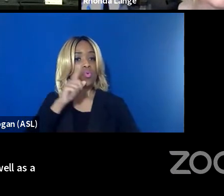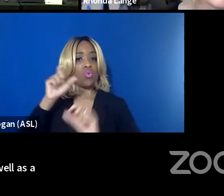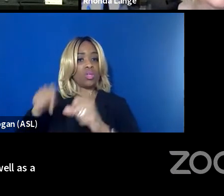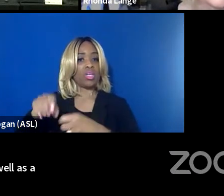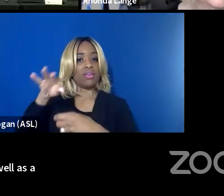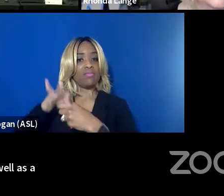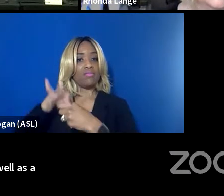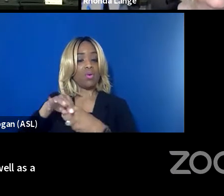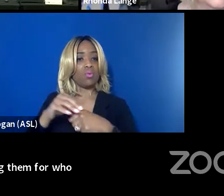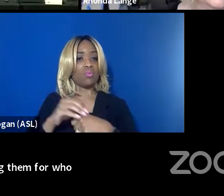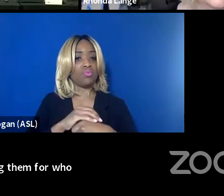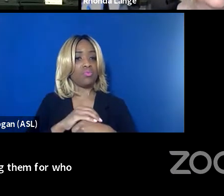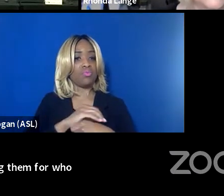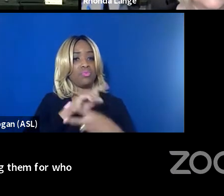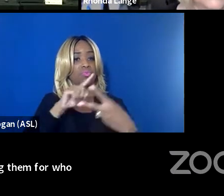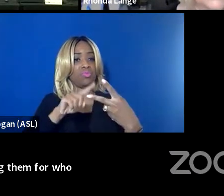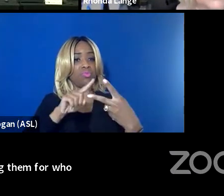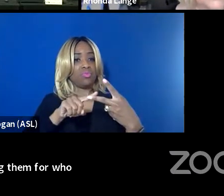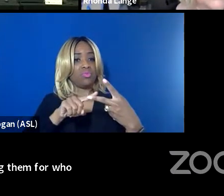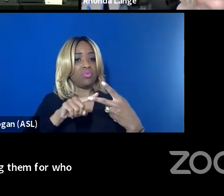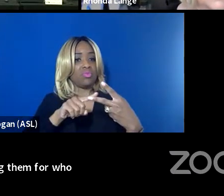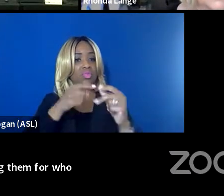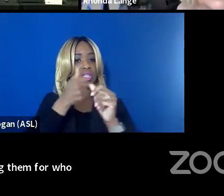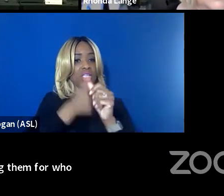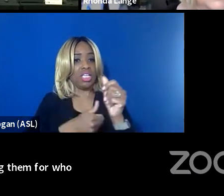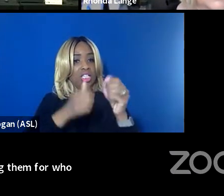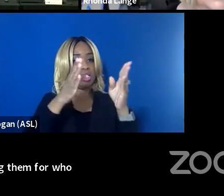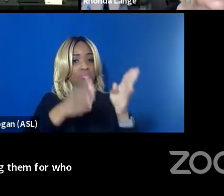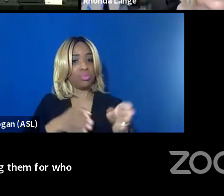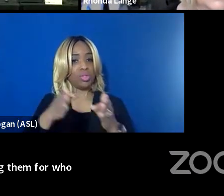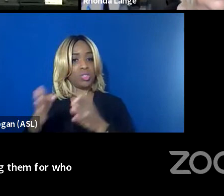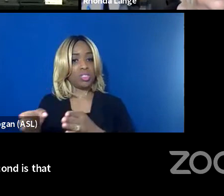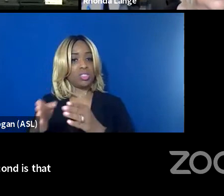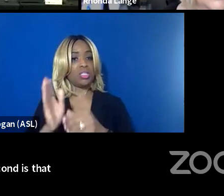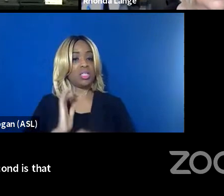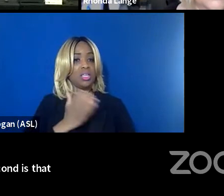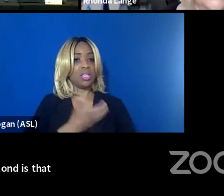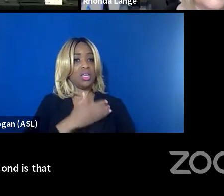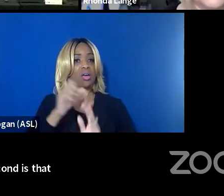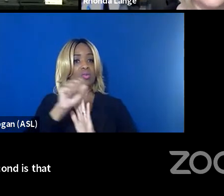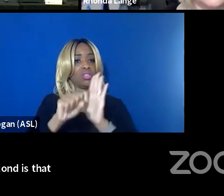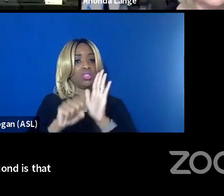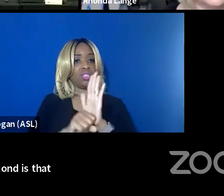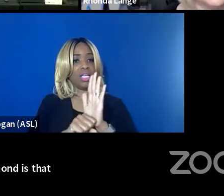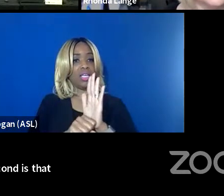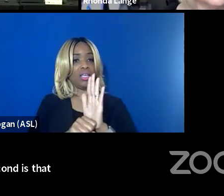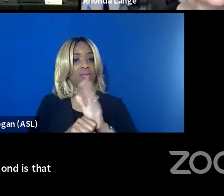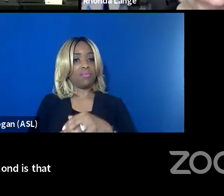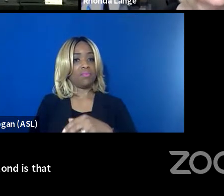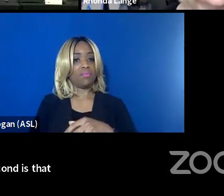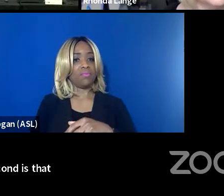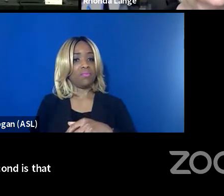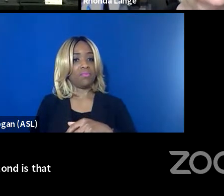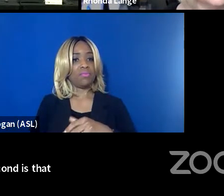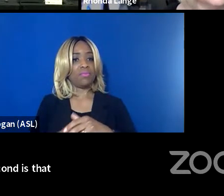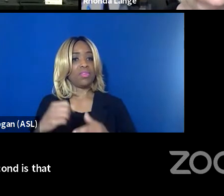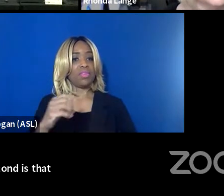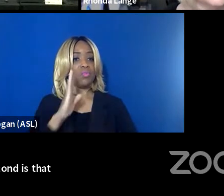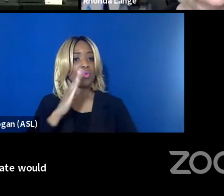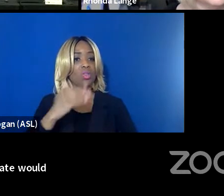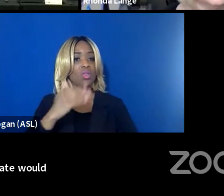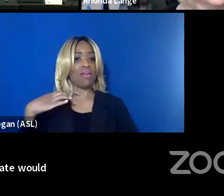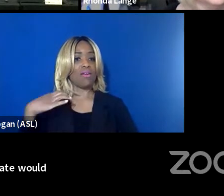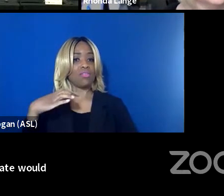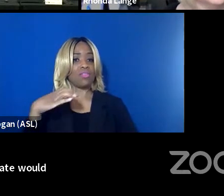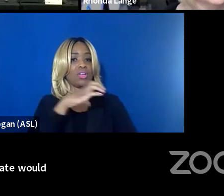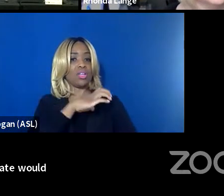The second is that each person in our state would have a congressional